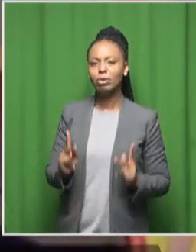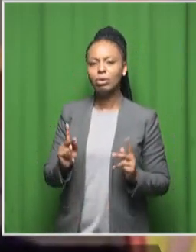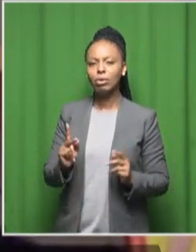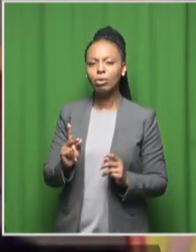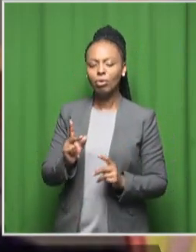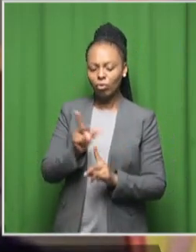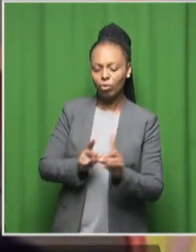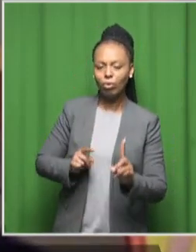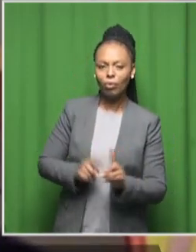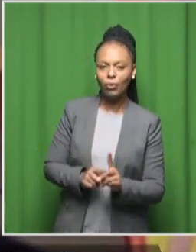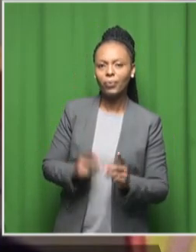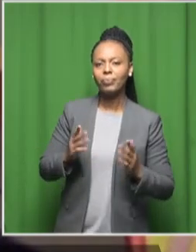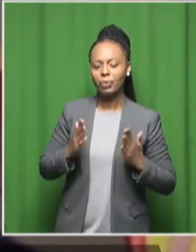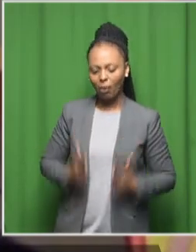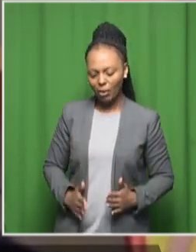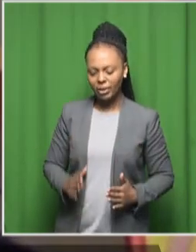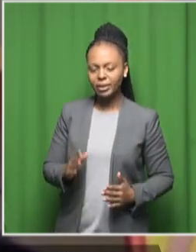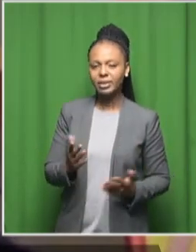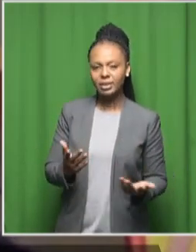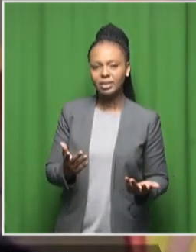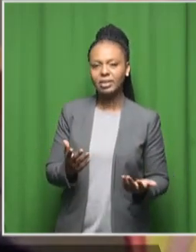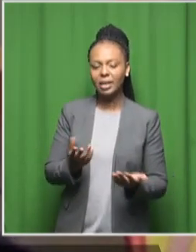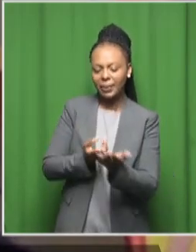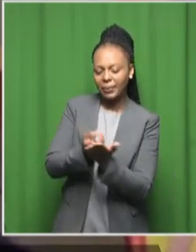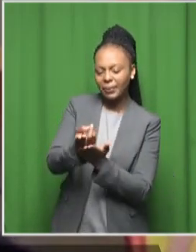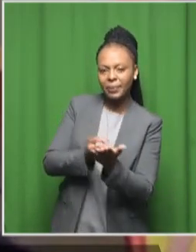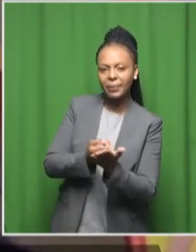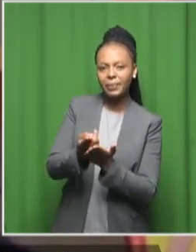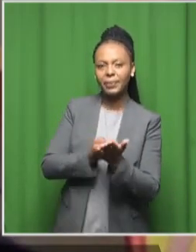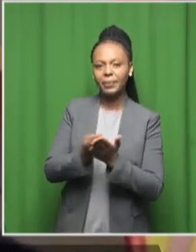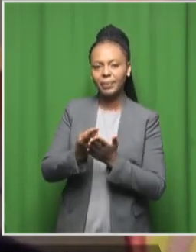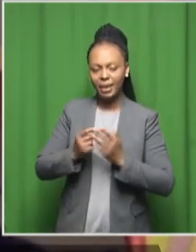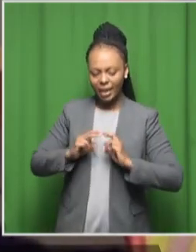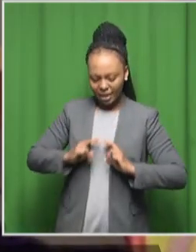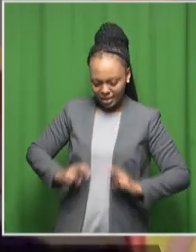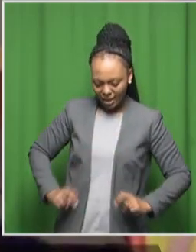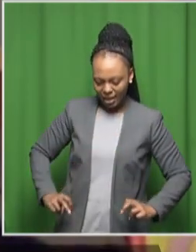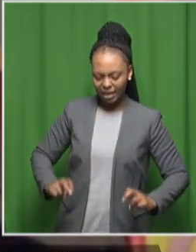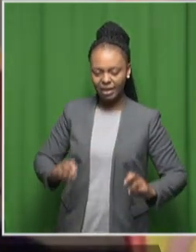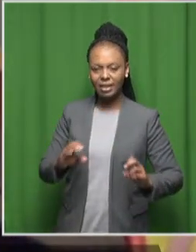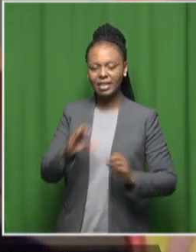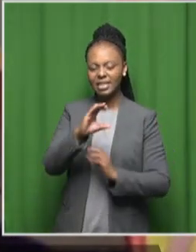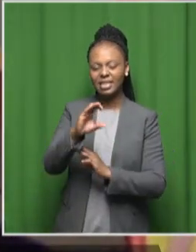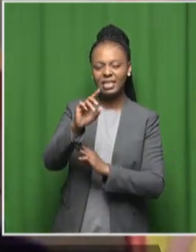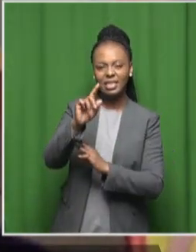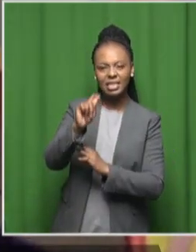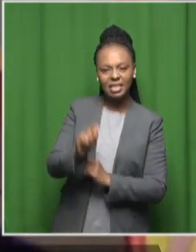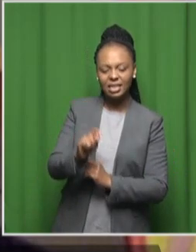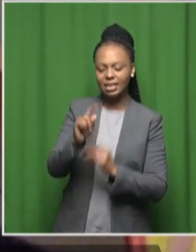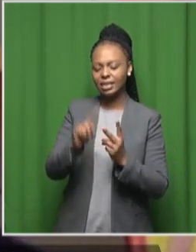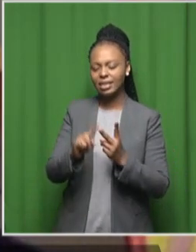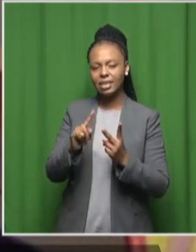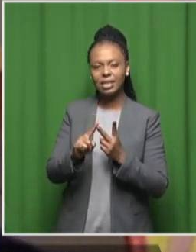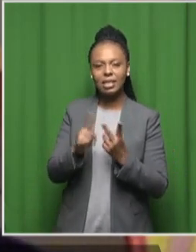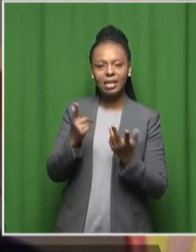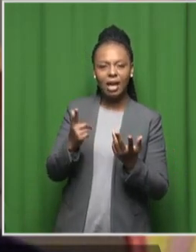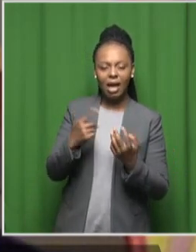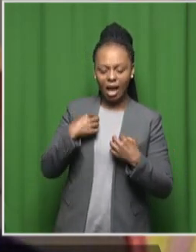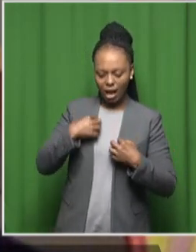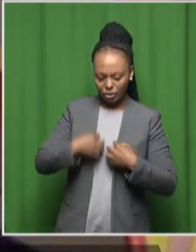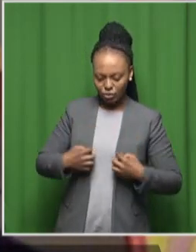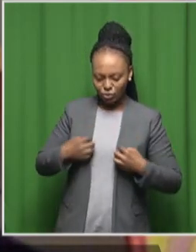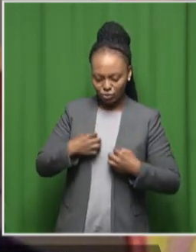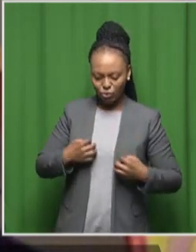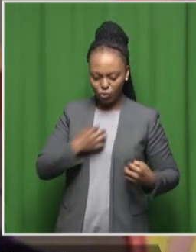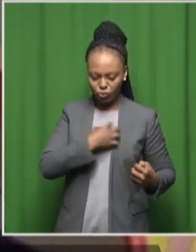And that could be X-rays, CT, ultrasound, MRI, etc. And where it changes